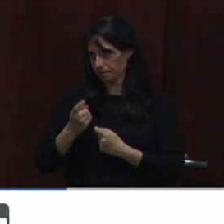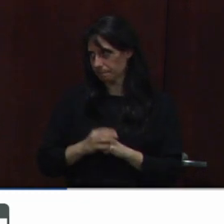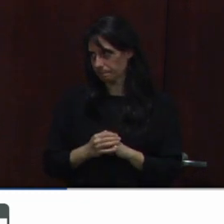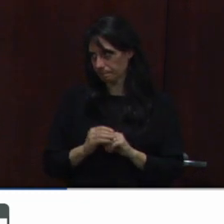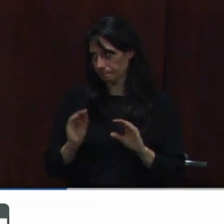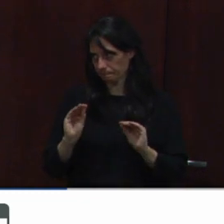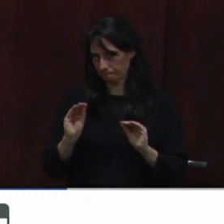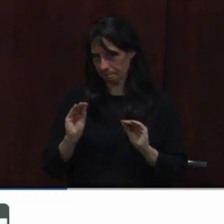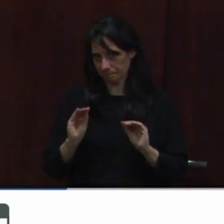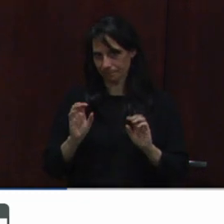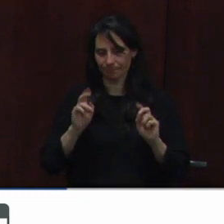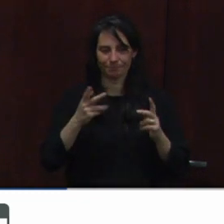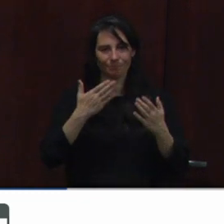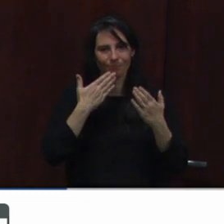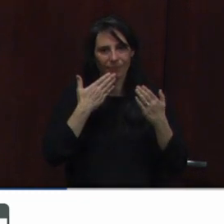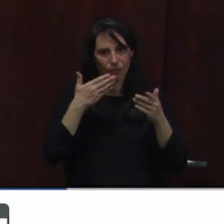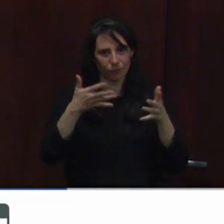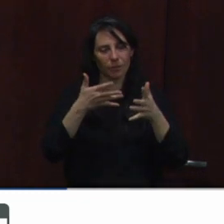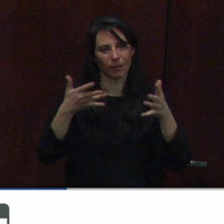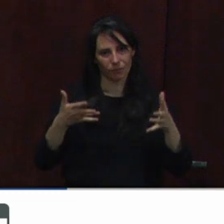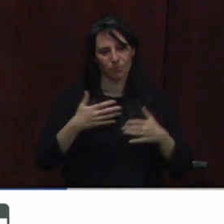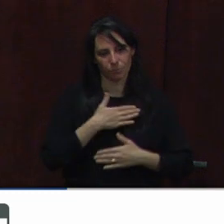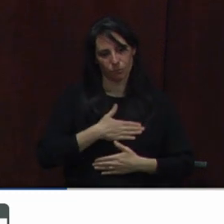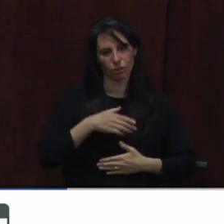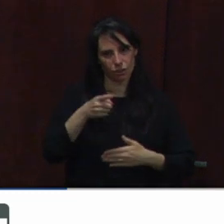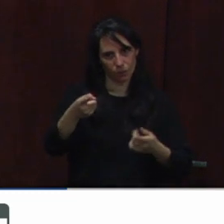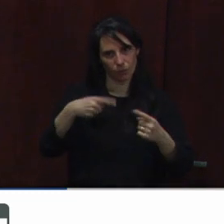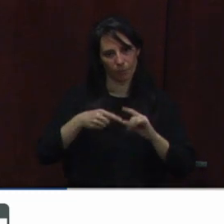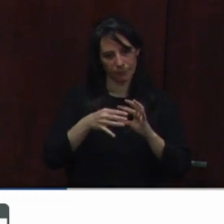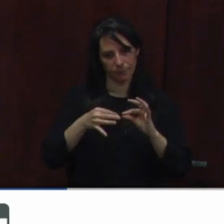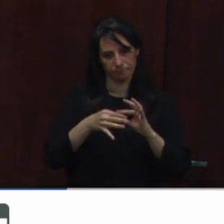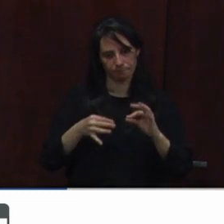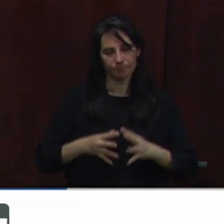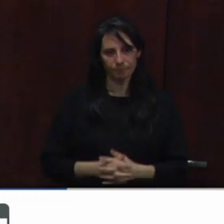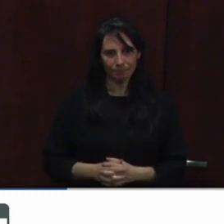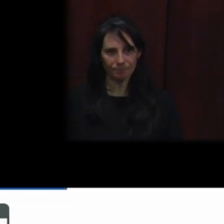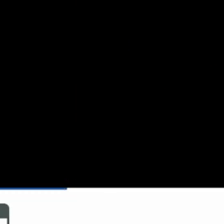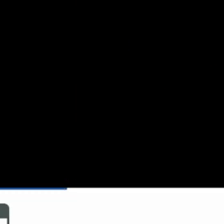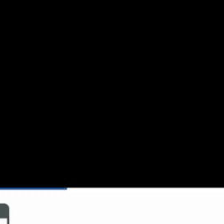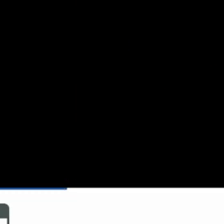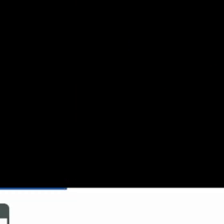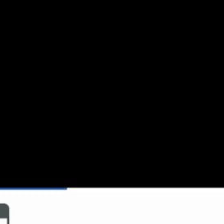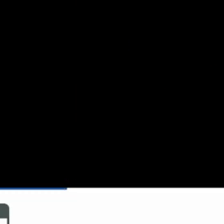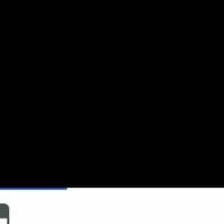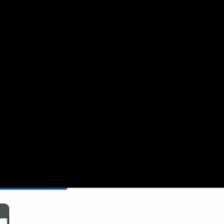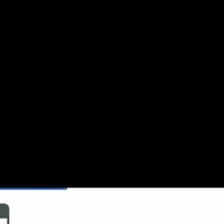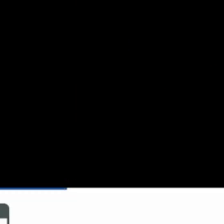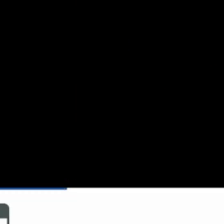All right. Thank you so much, Stacy. Appreciate you. Avril, do we have anything else we need to attend to?